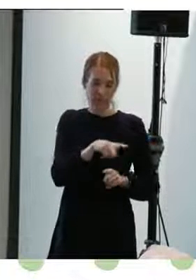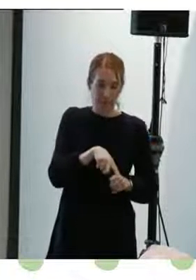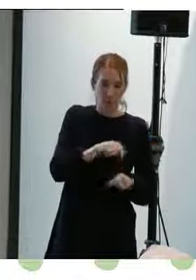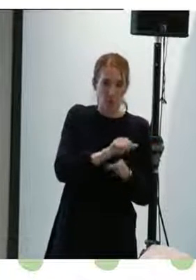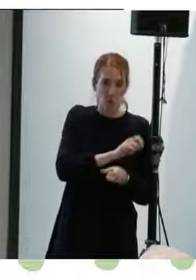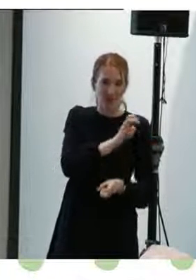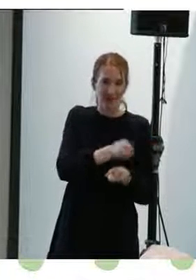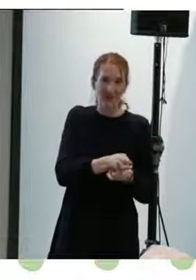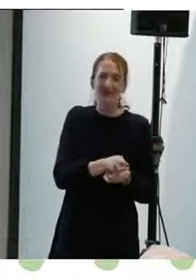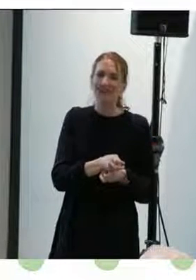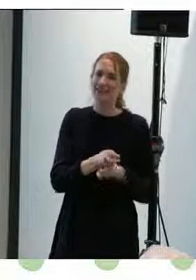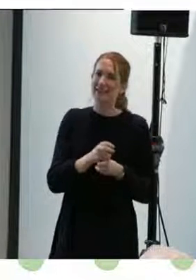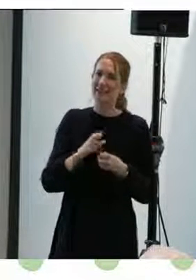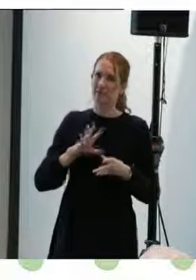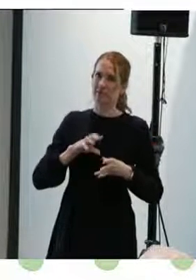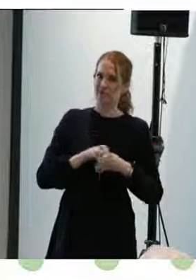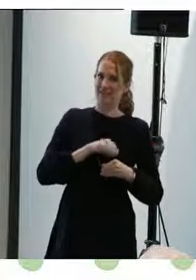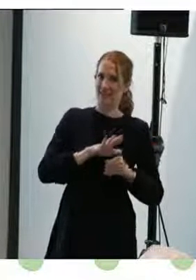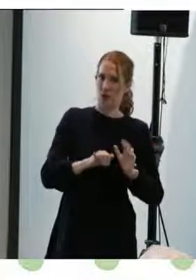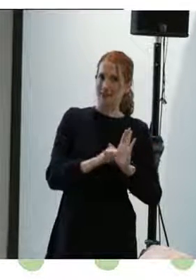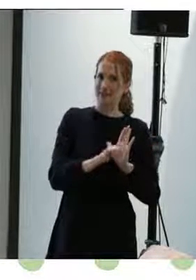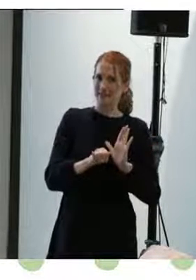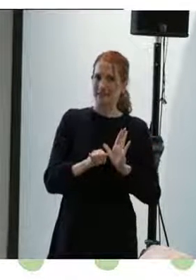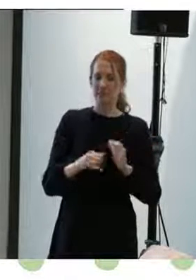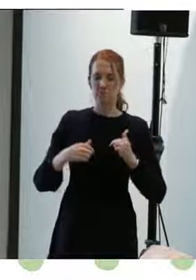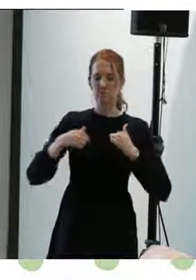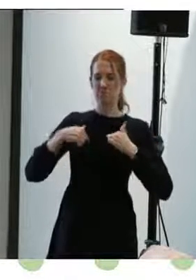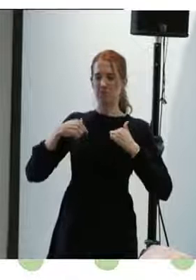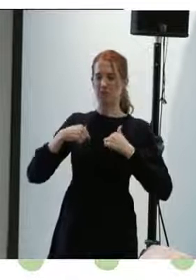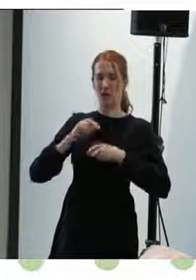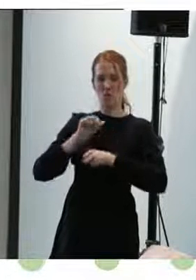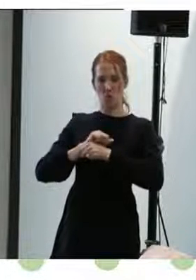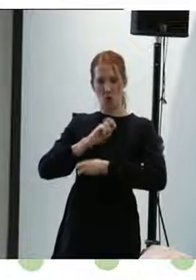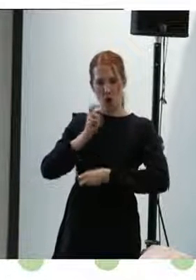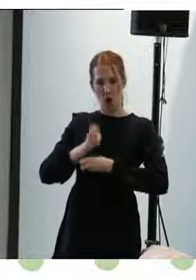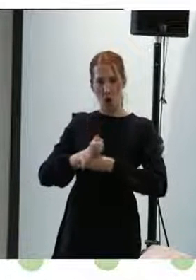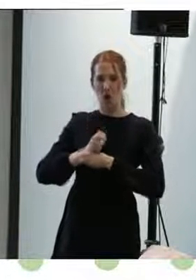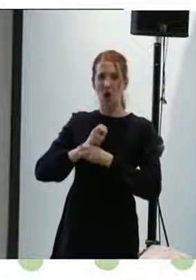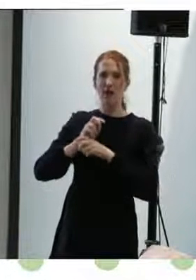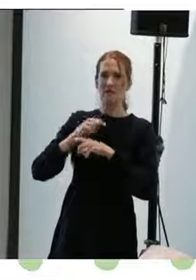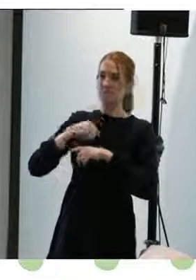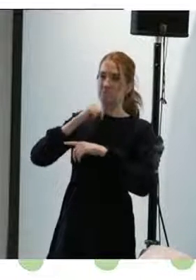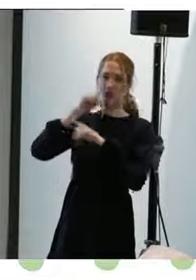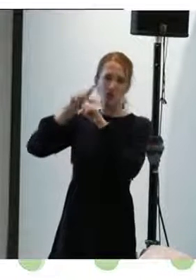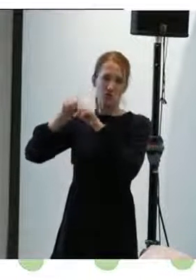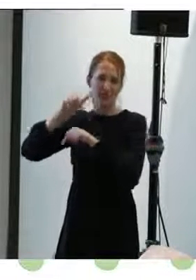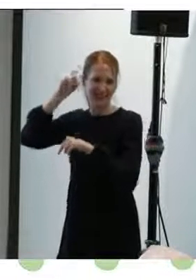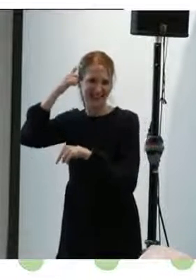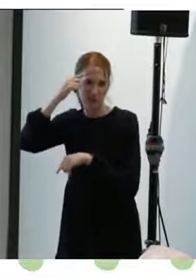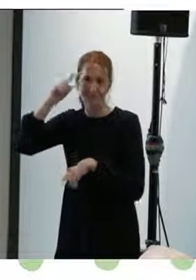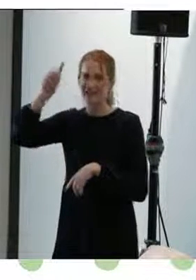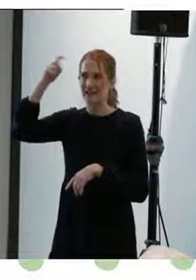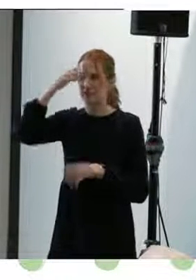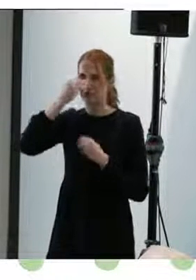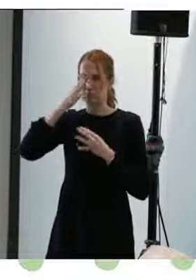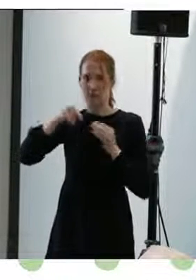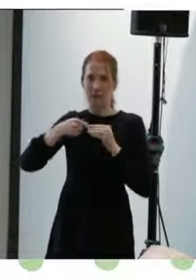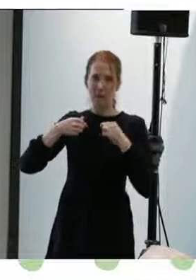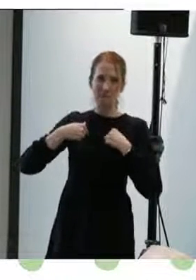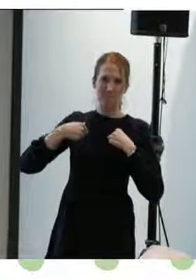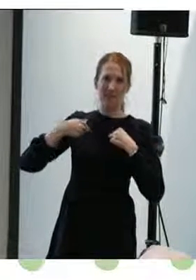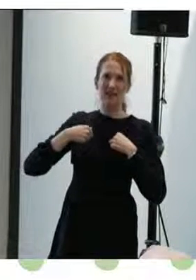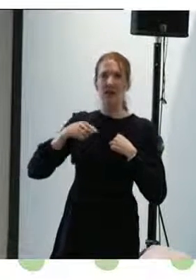very strong piece of their identity. I'm a hard worker, I don't depend on the government doesn't care about me, it cares about this other group of undeserving